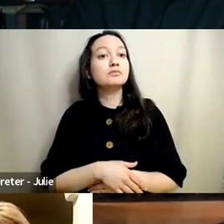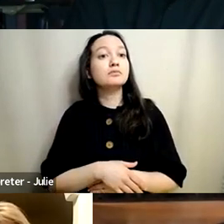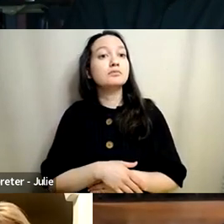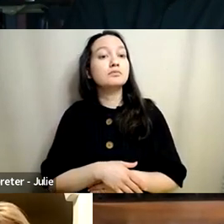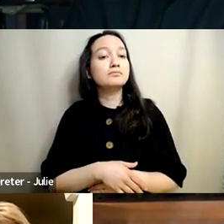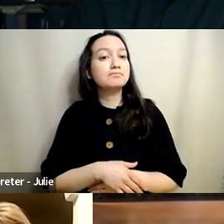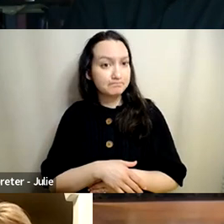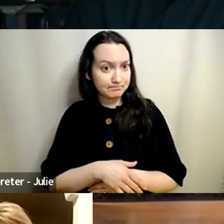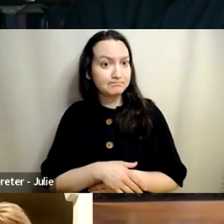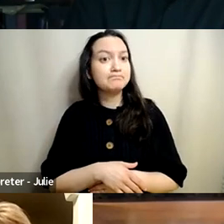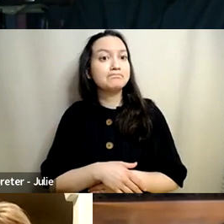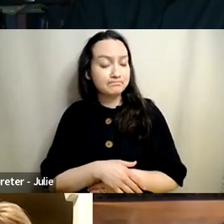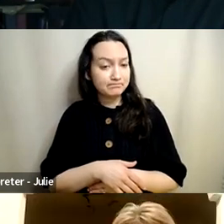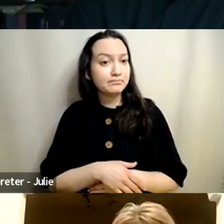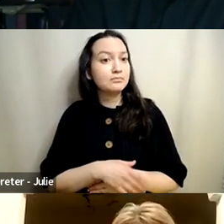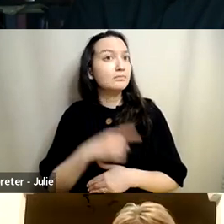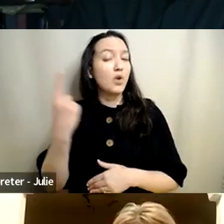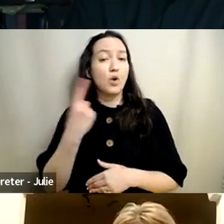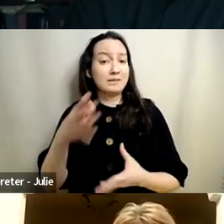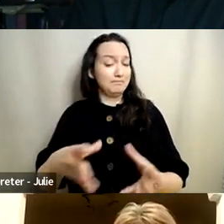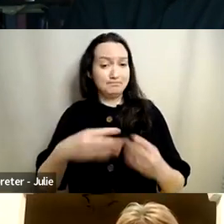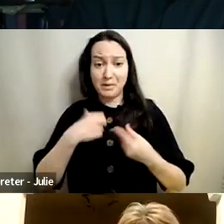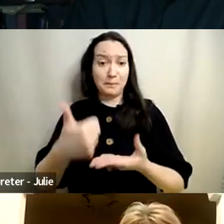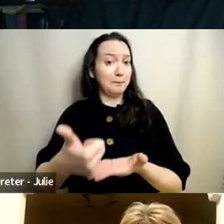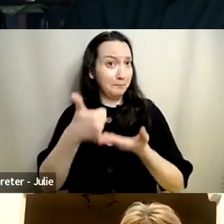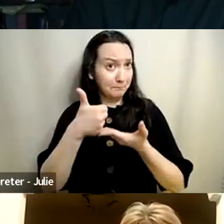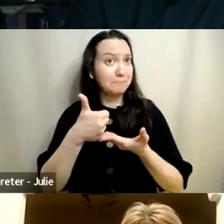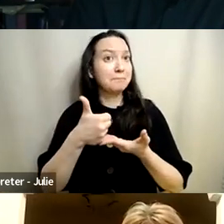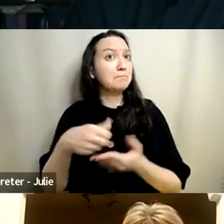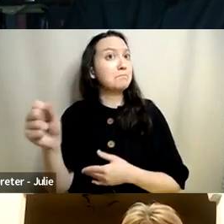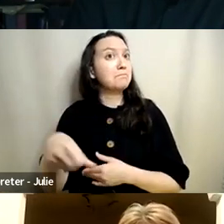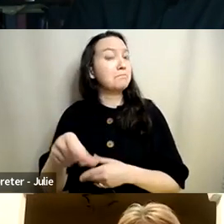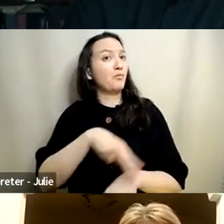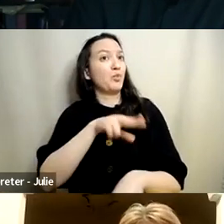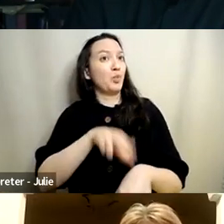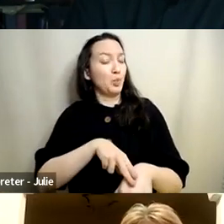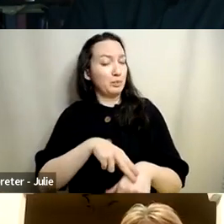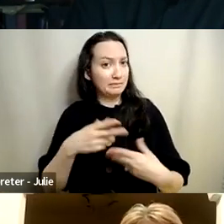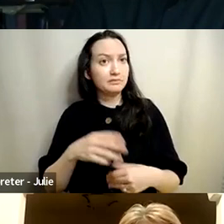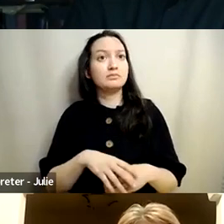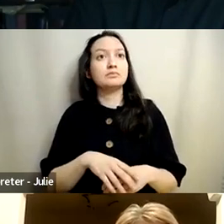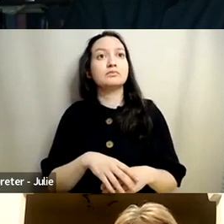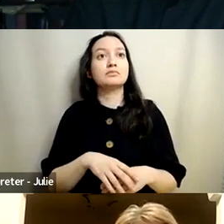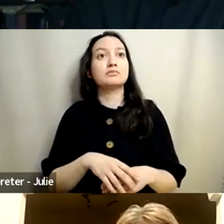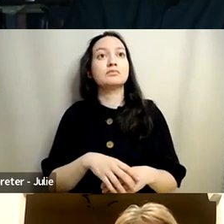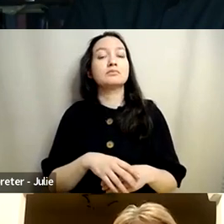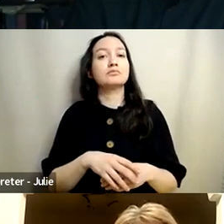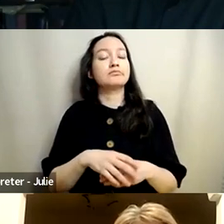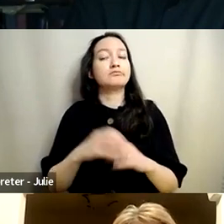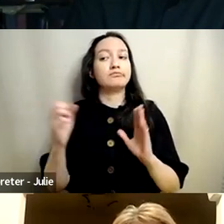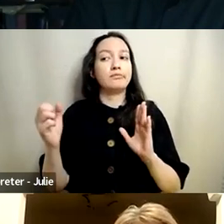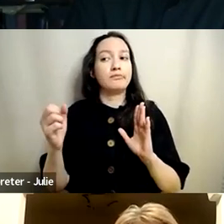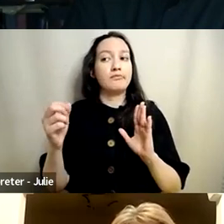Yeah, we can, we'll always take the help, but yeah, absolutely. And then we can come back for a special